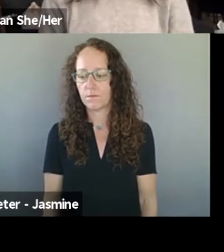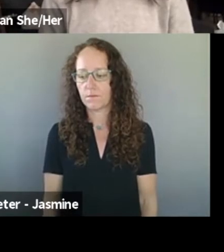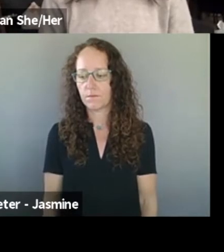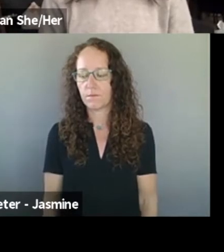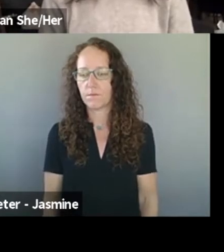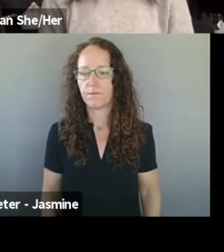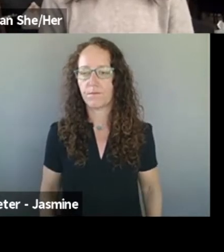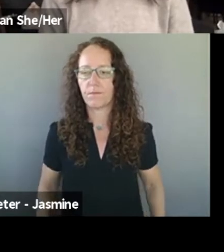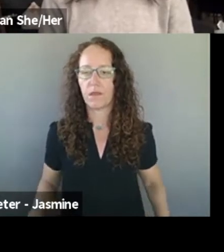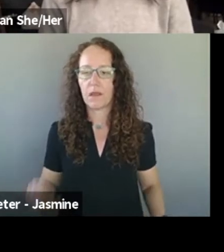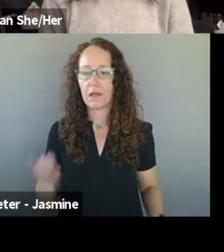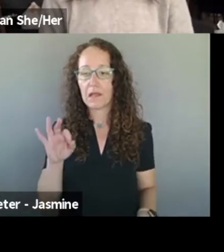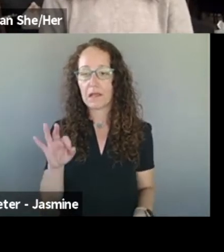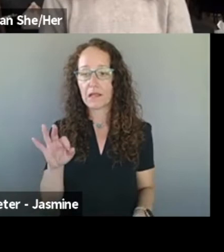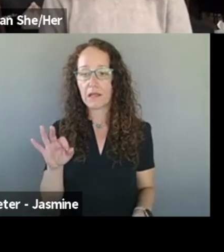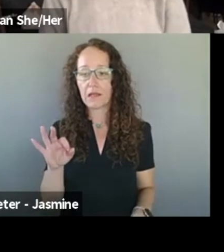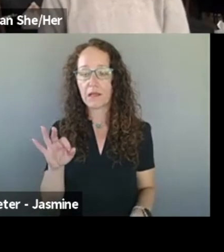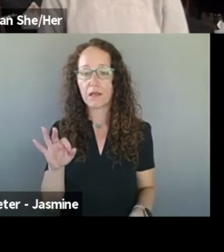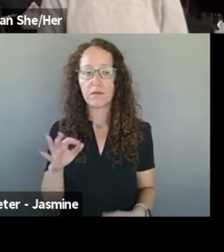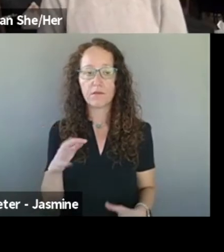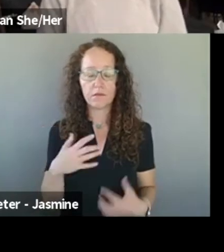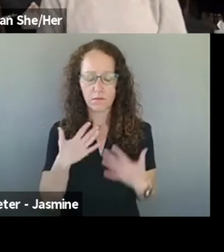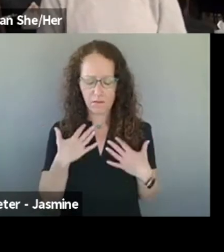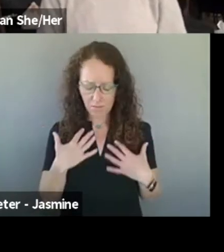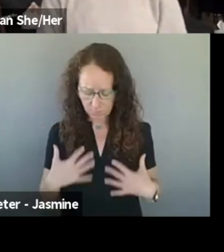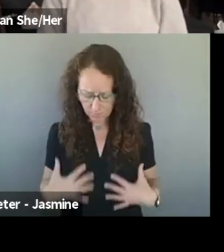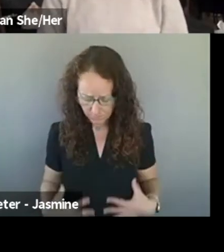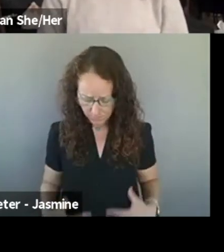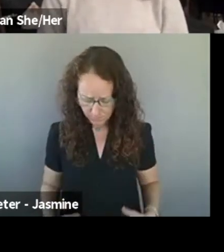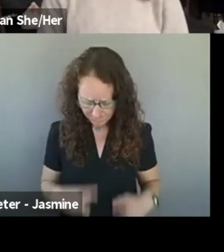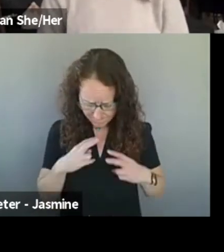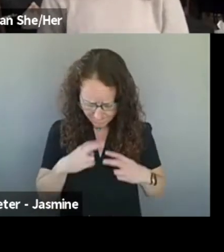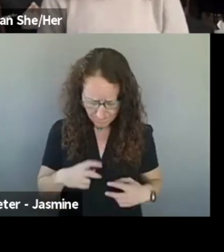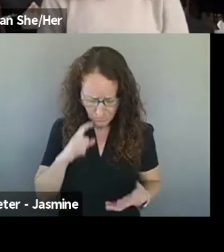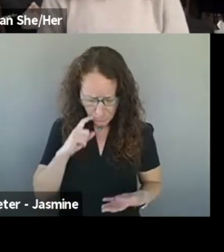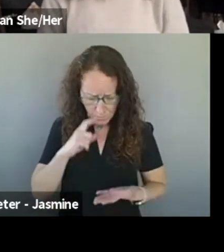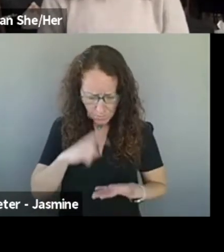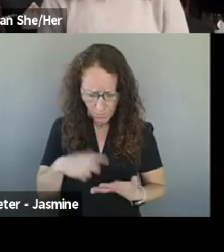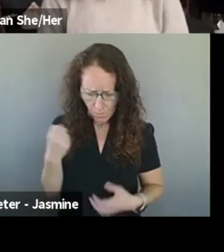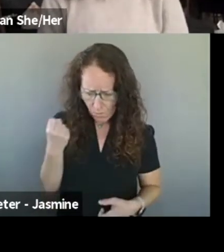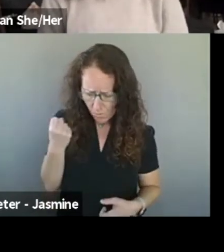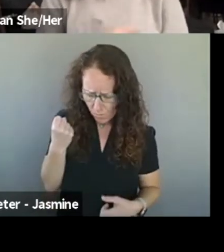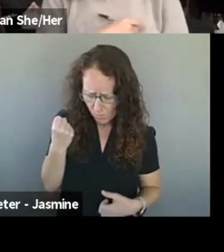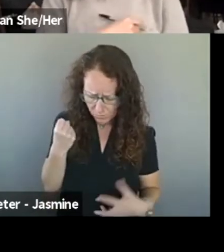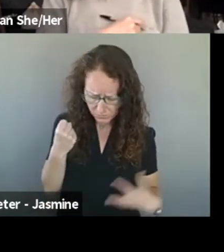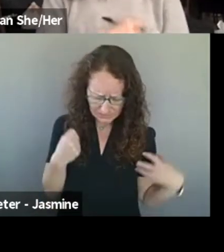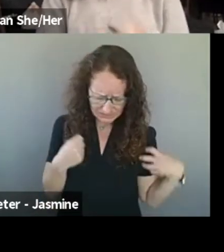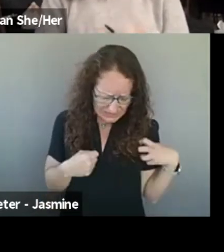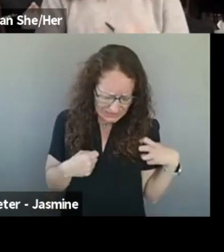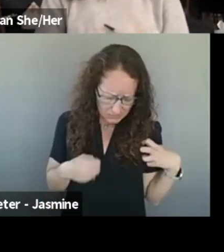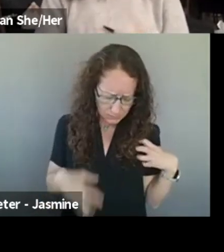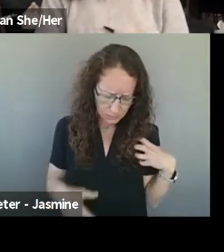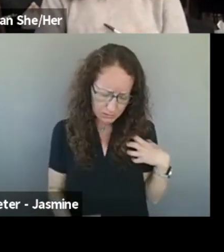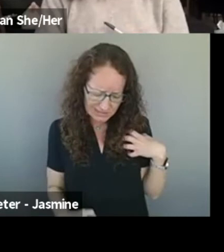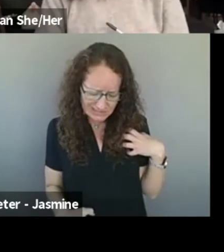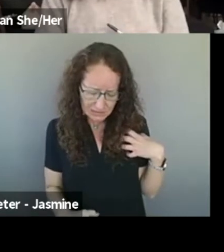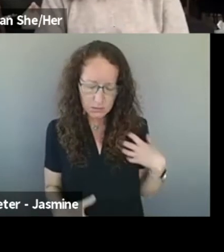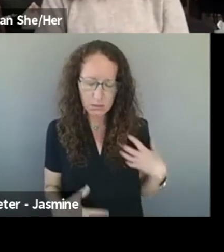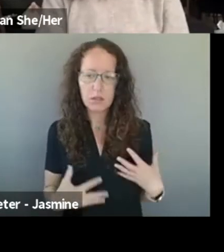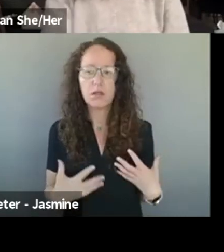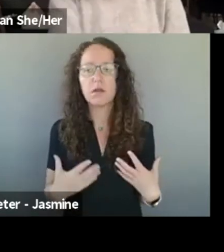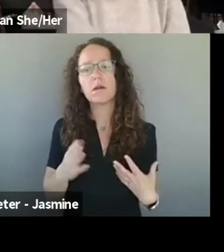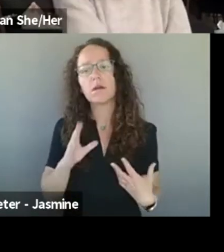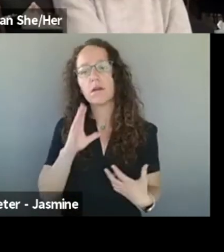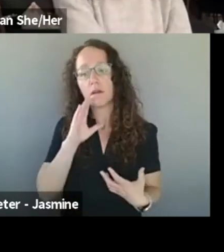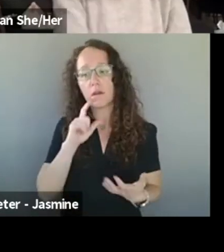Notice if you are holding anywhere and just know that there's power, so much power